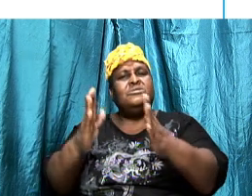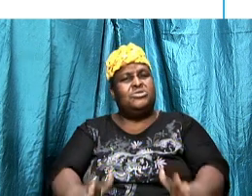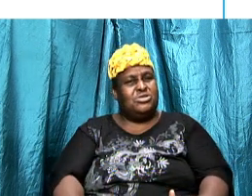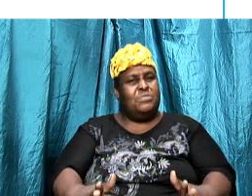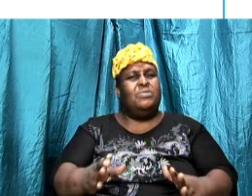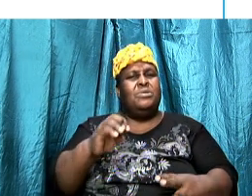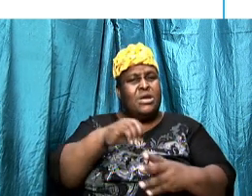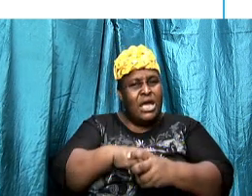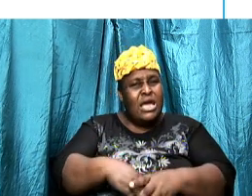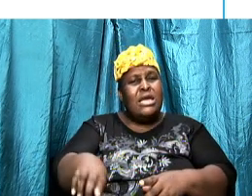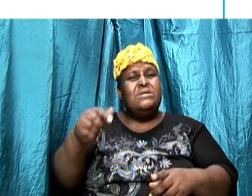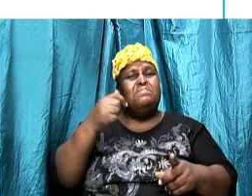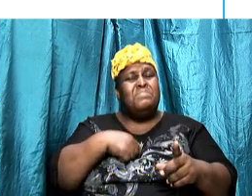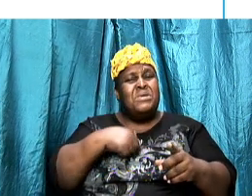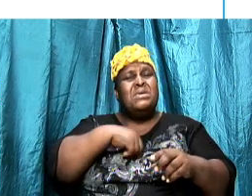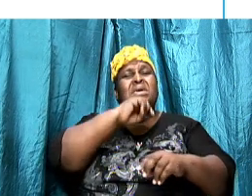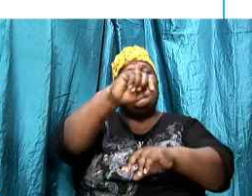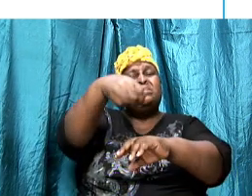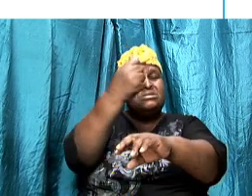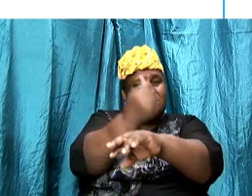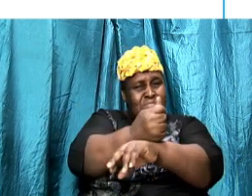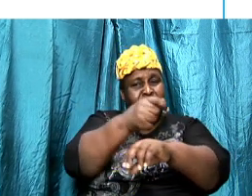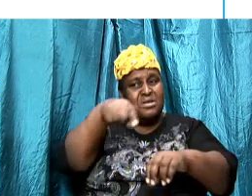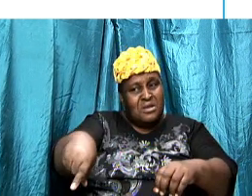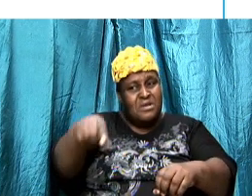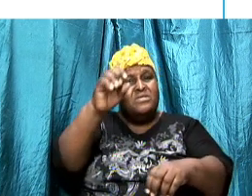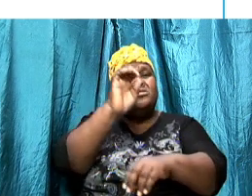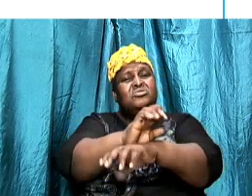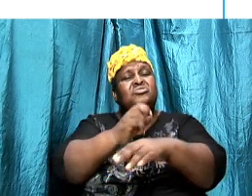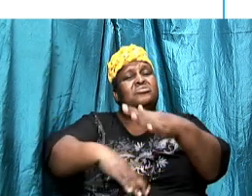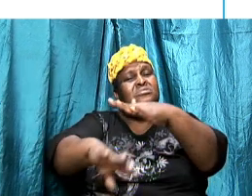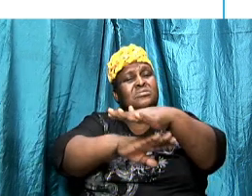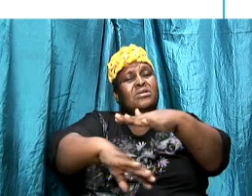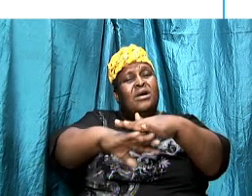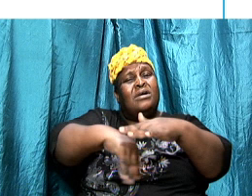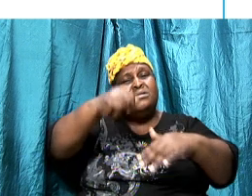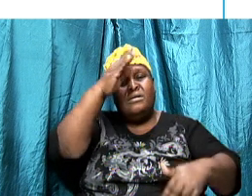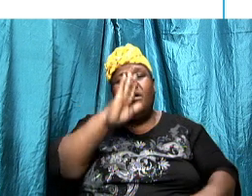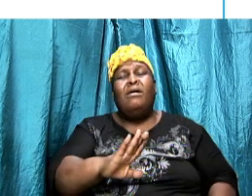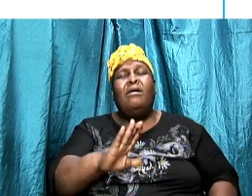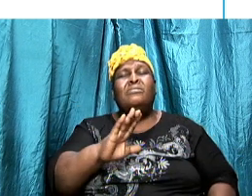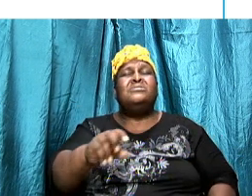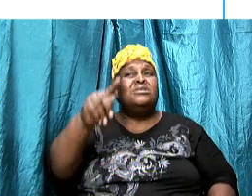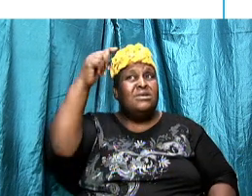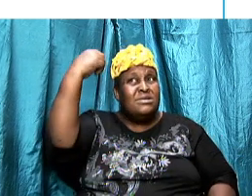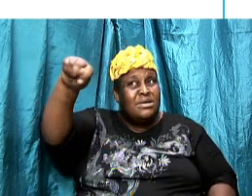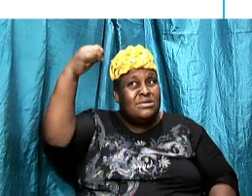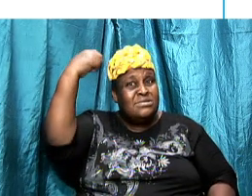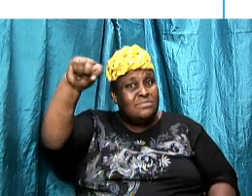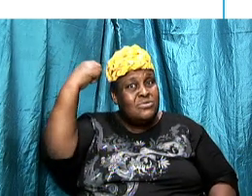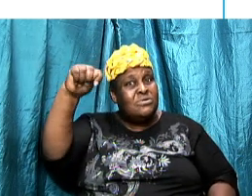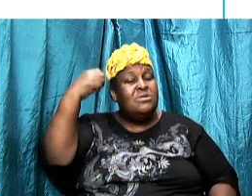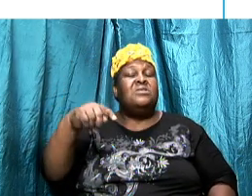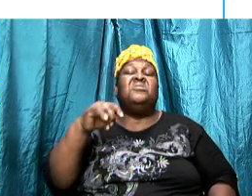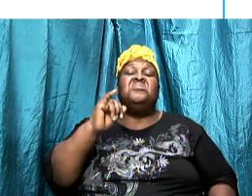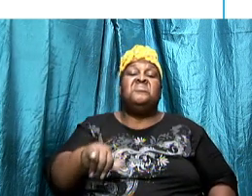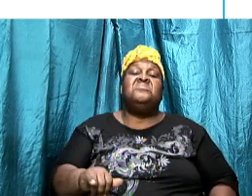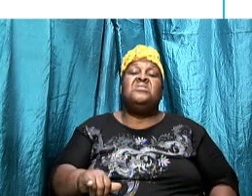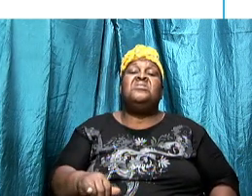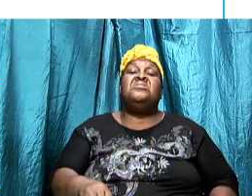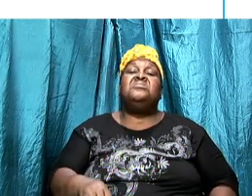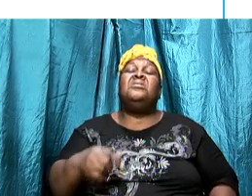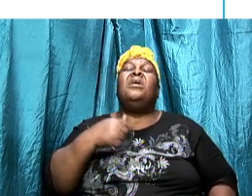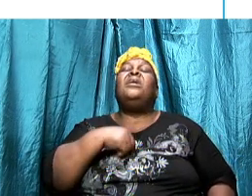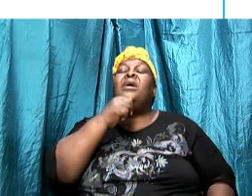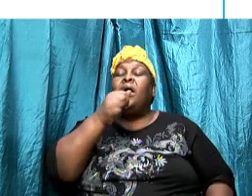In me establishing this church under God was a testimony that, you know, I am